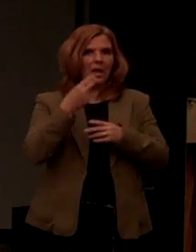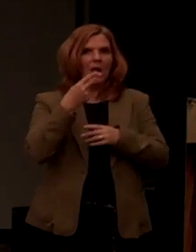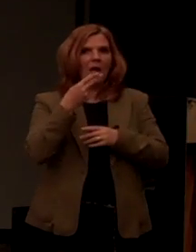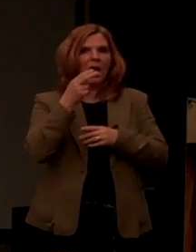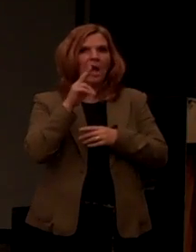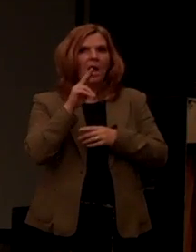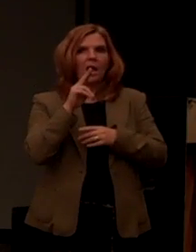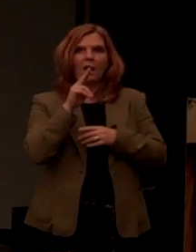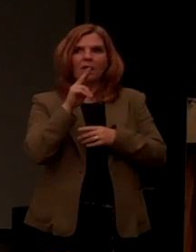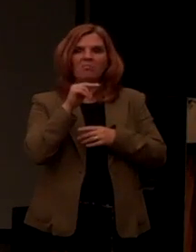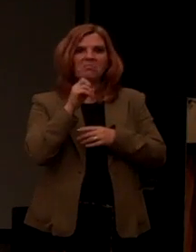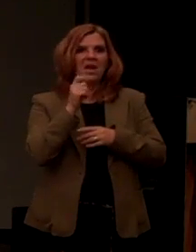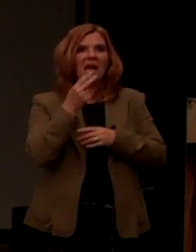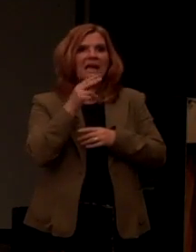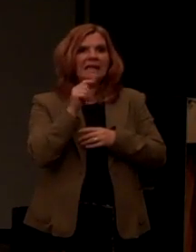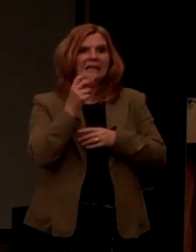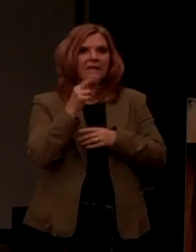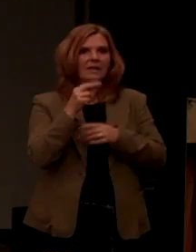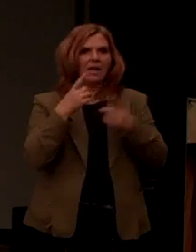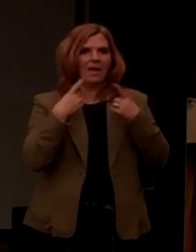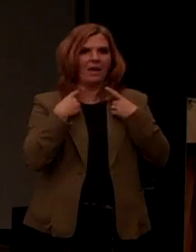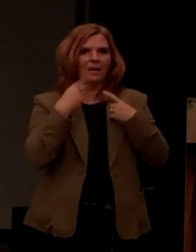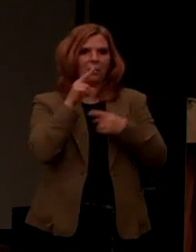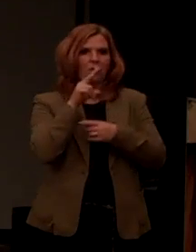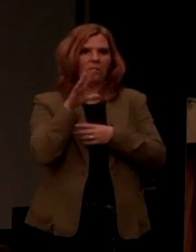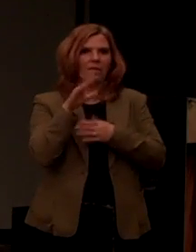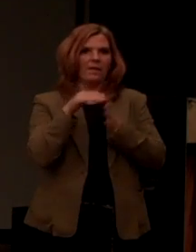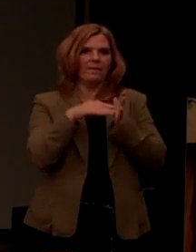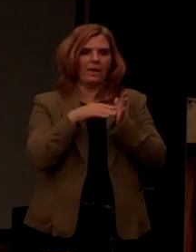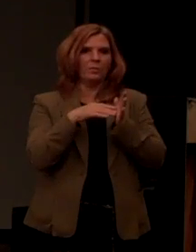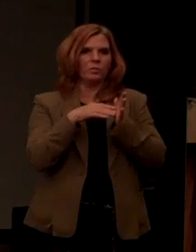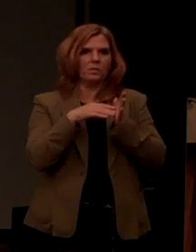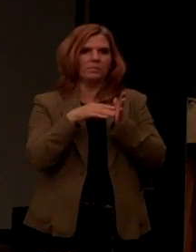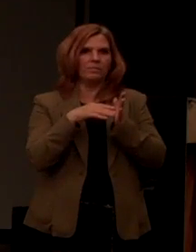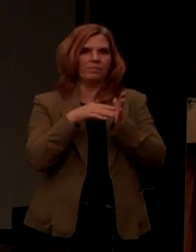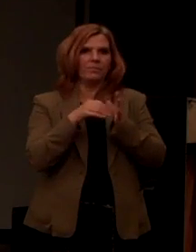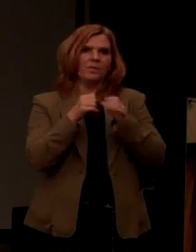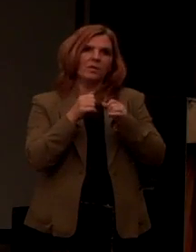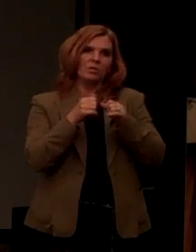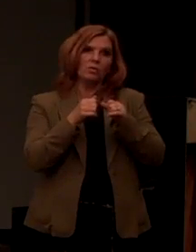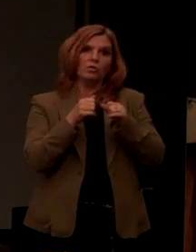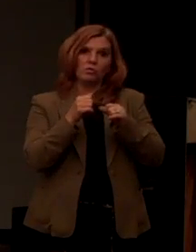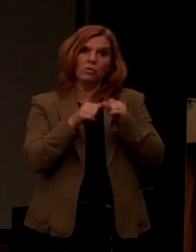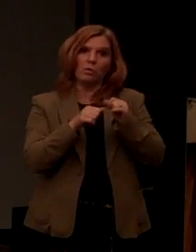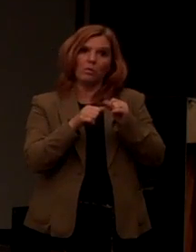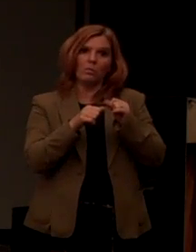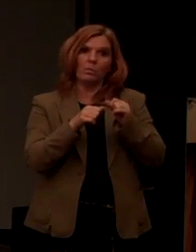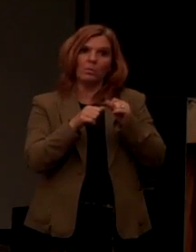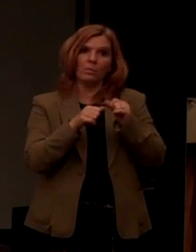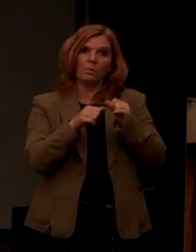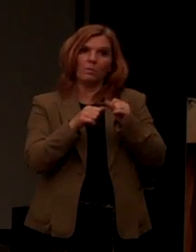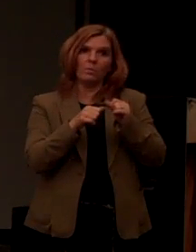Huntington had 35,000 people. So we're clearly,